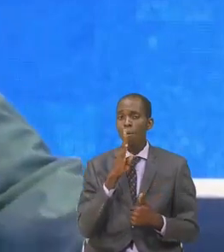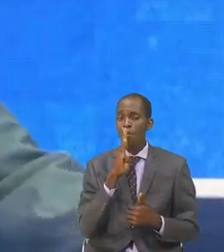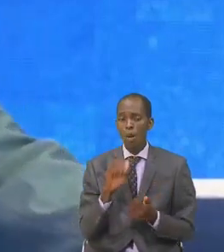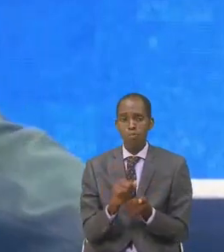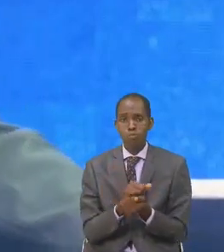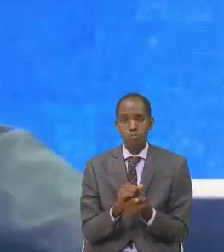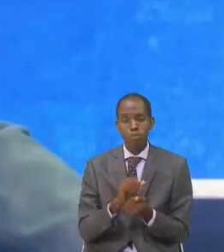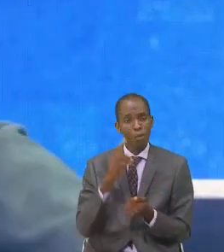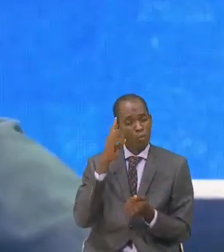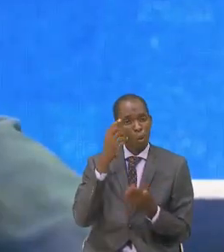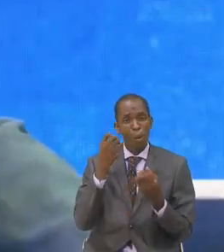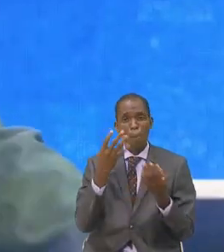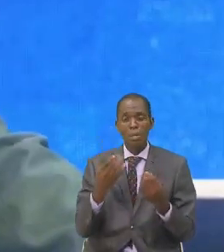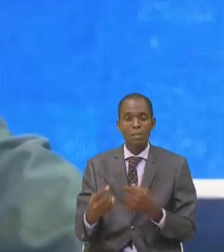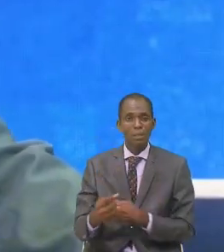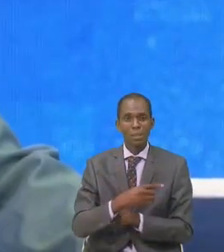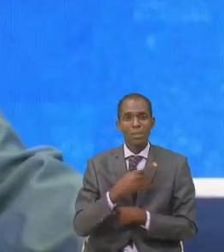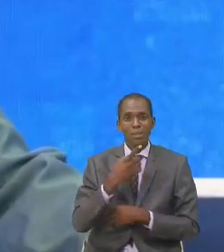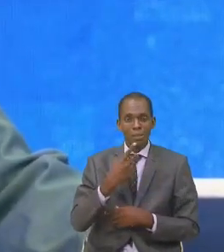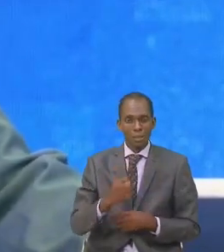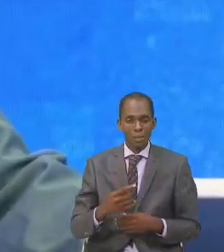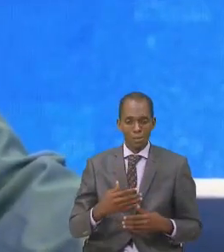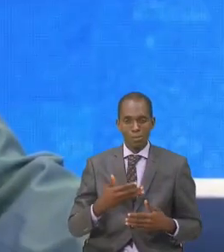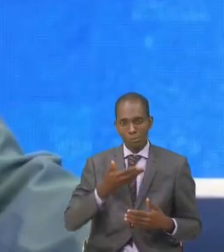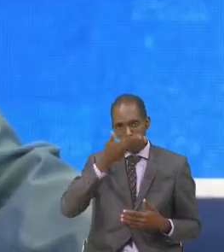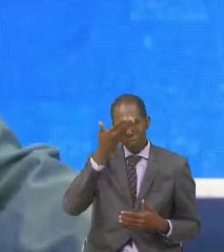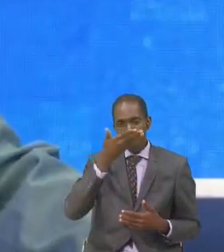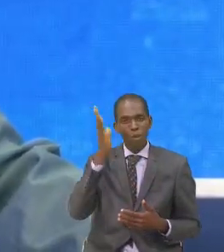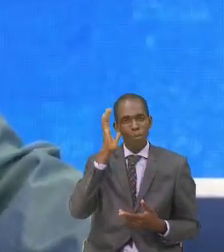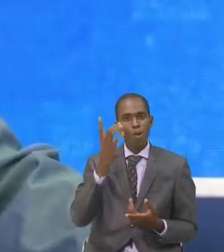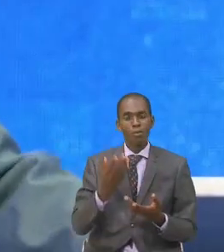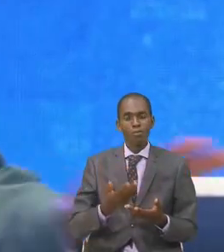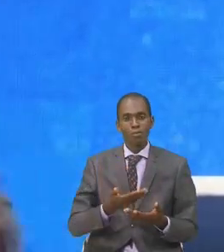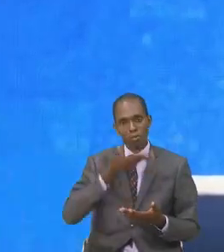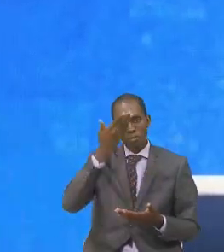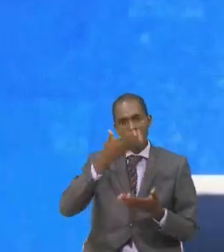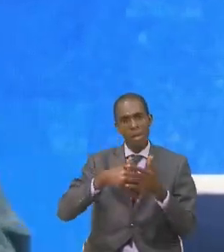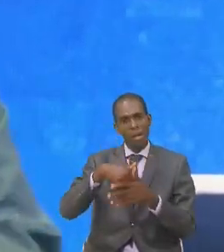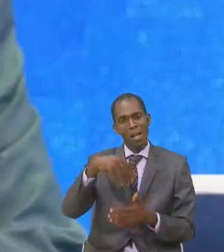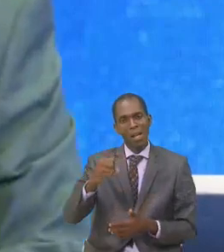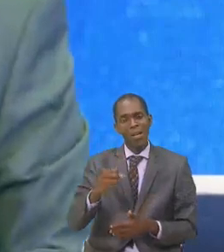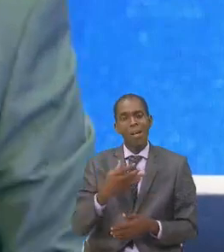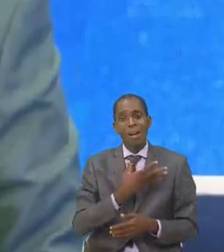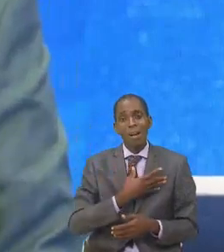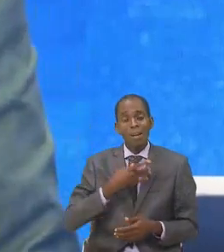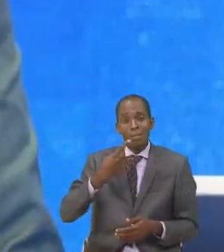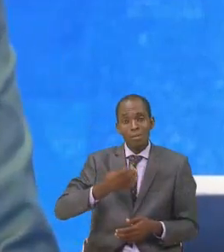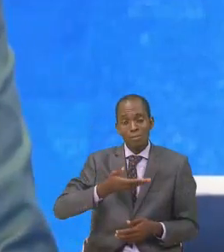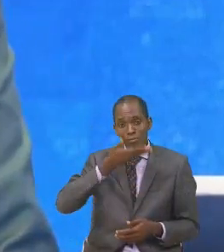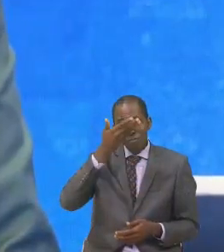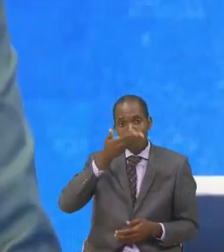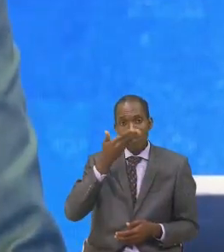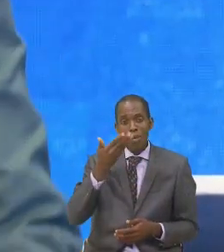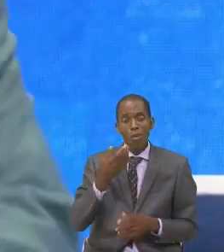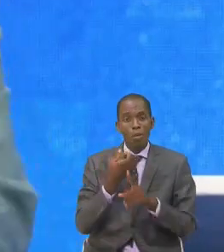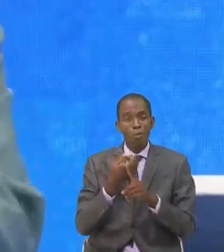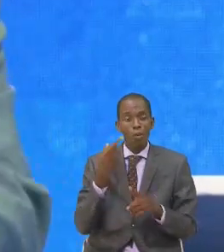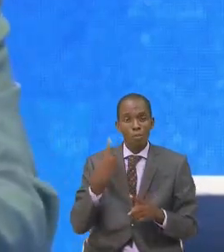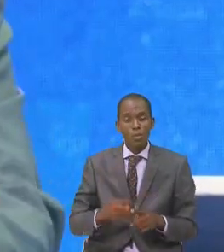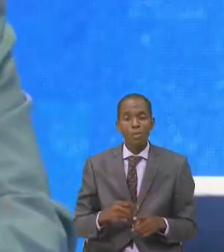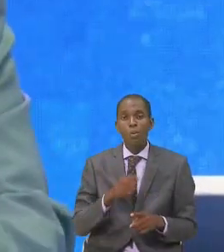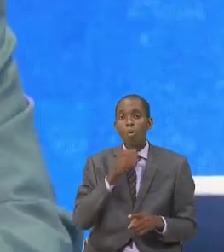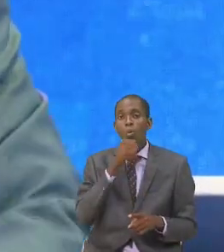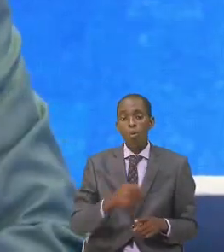of the body that had not been washed for many days, the smell will be coming out. And